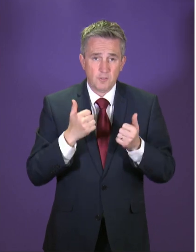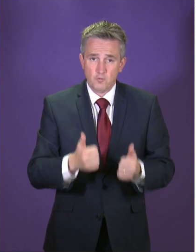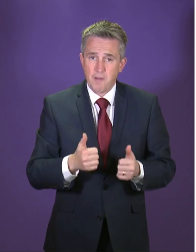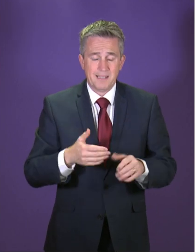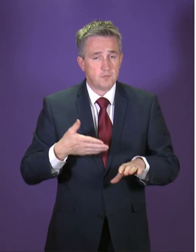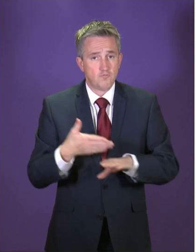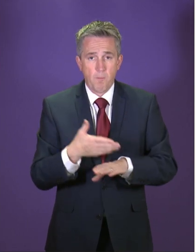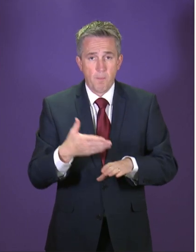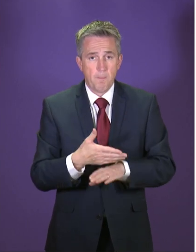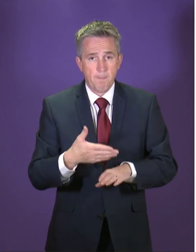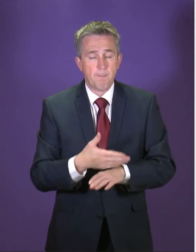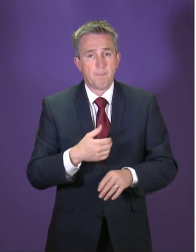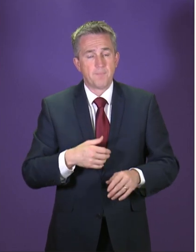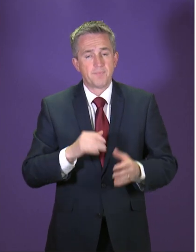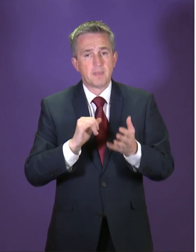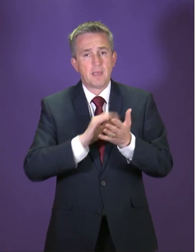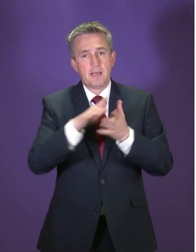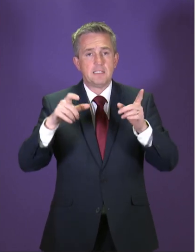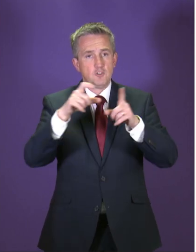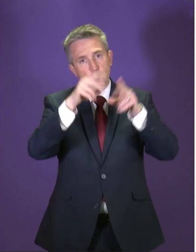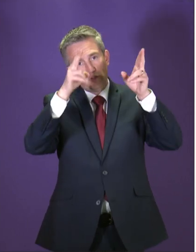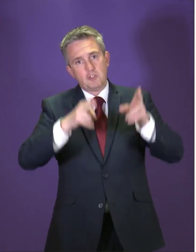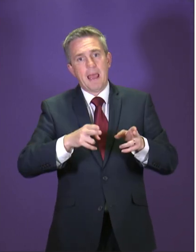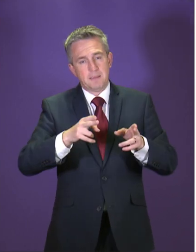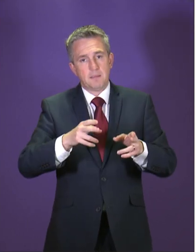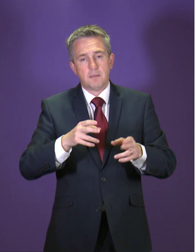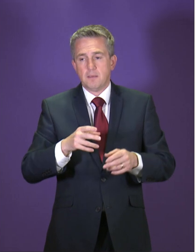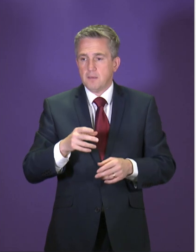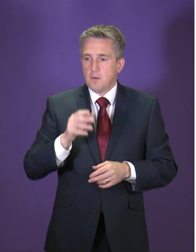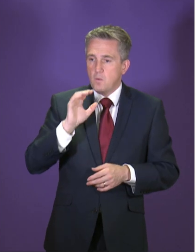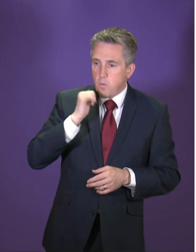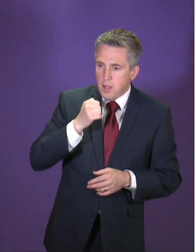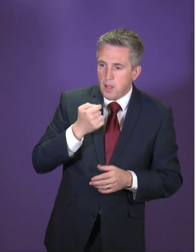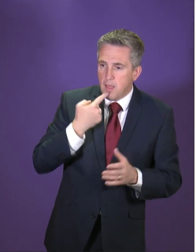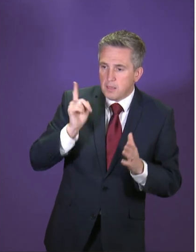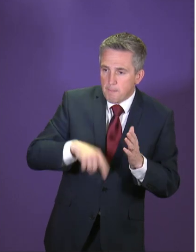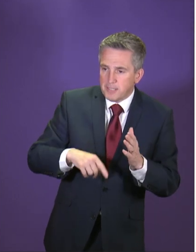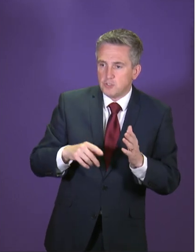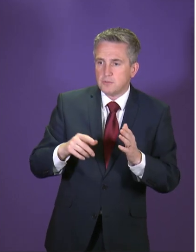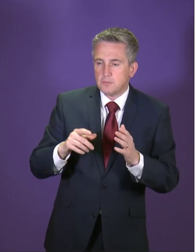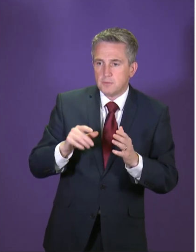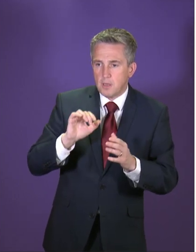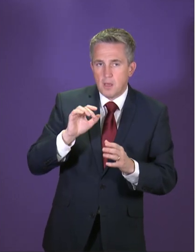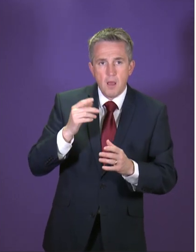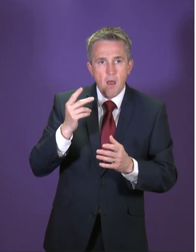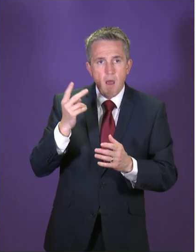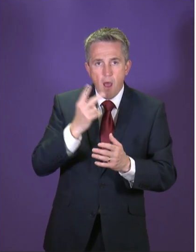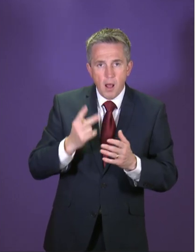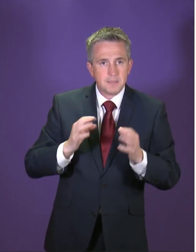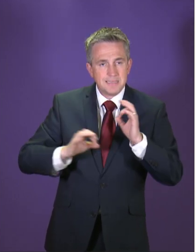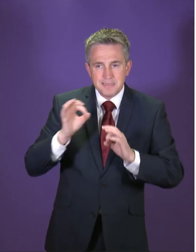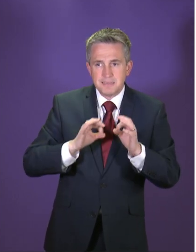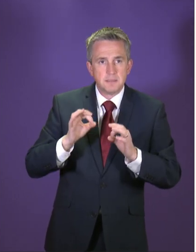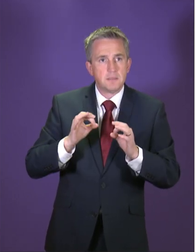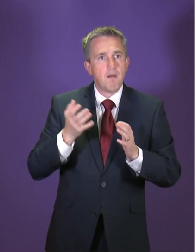And the Shed will only commission new work and co-produce with cultural institutions all over the